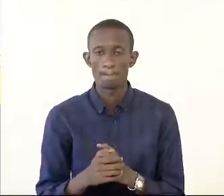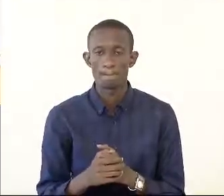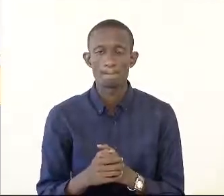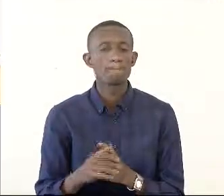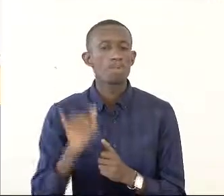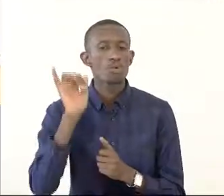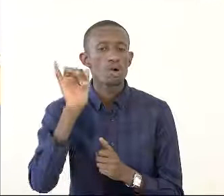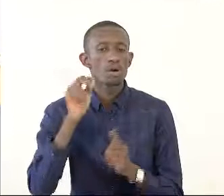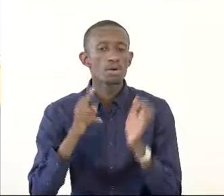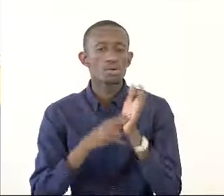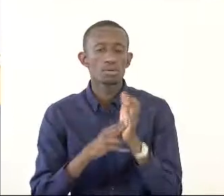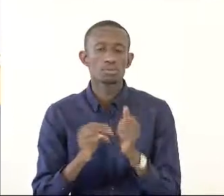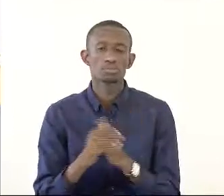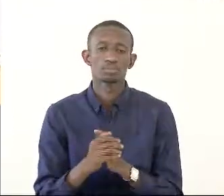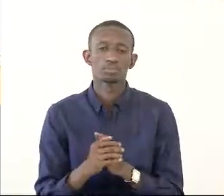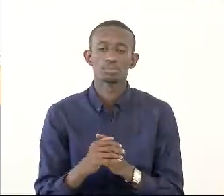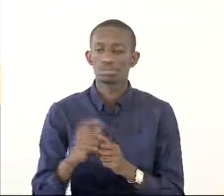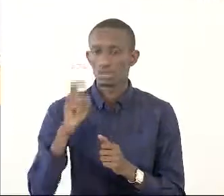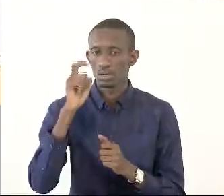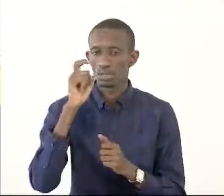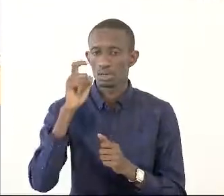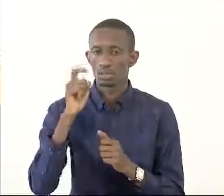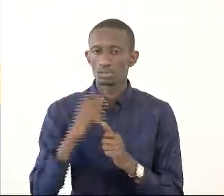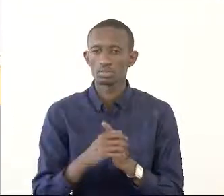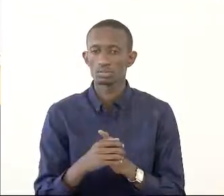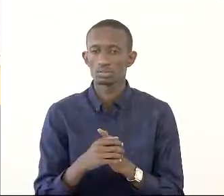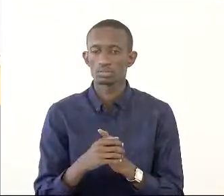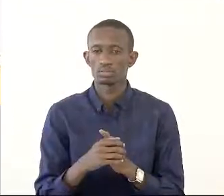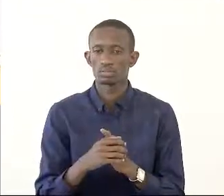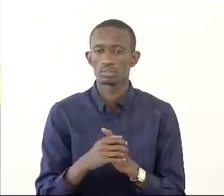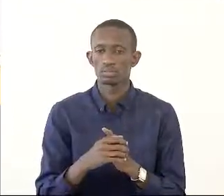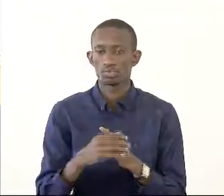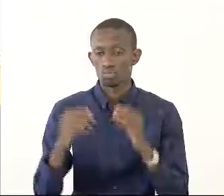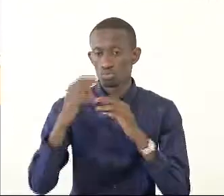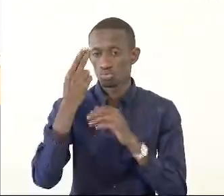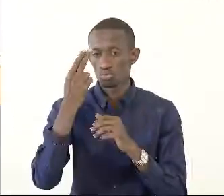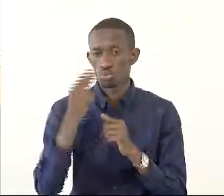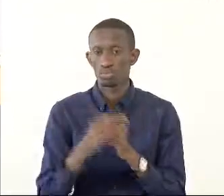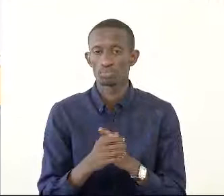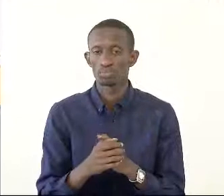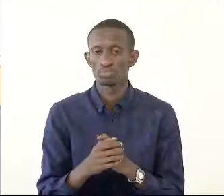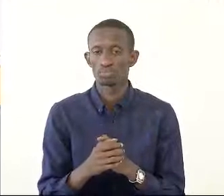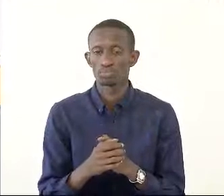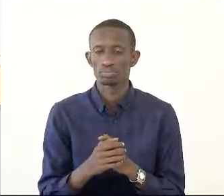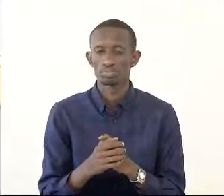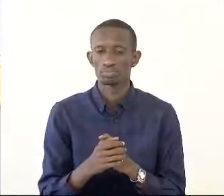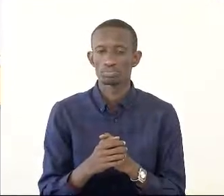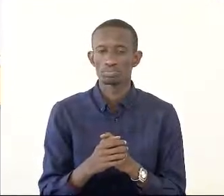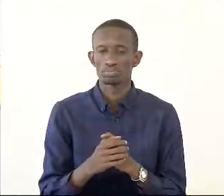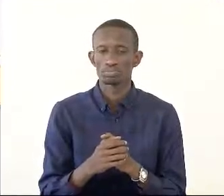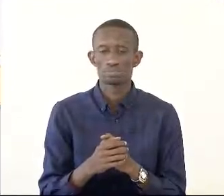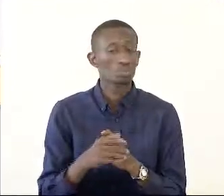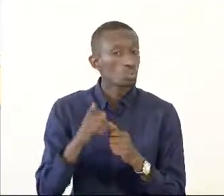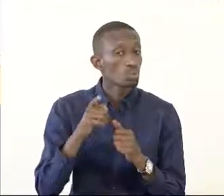squared plus 3x minus 4. This was the example we had before. If